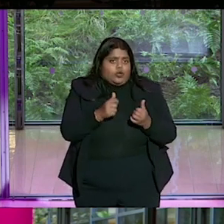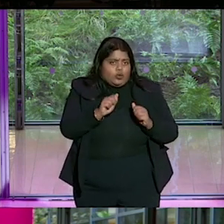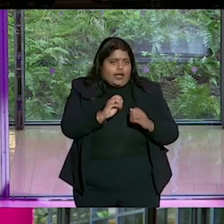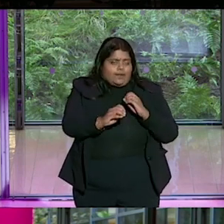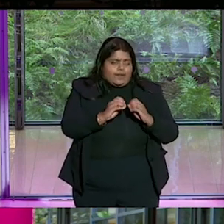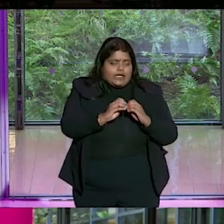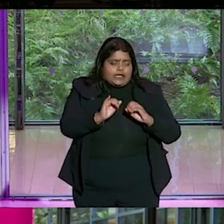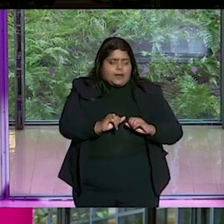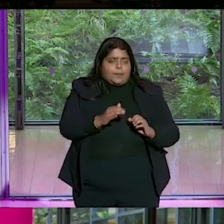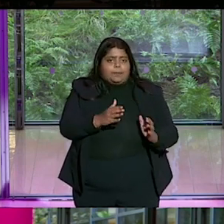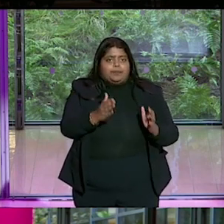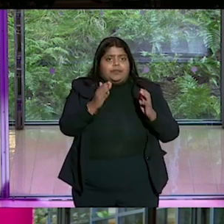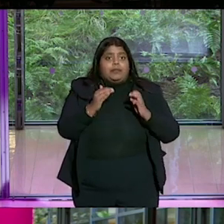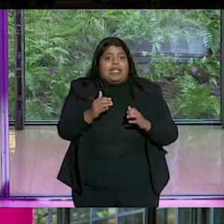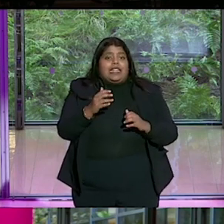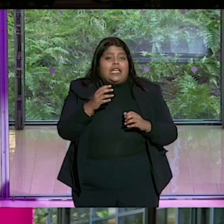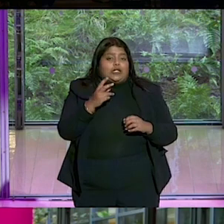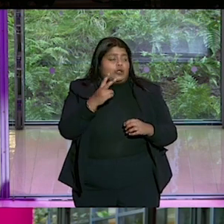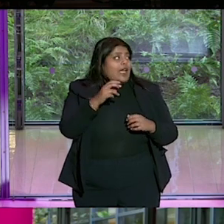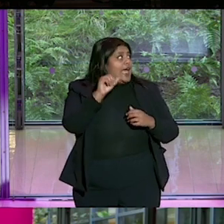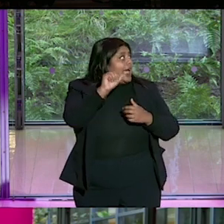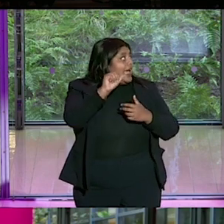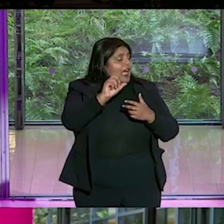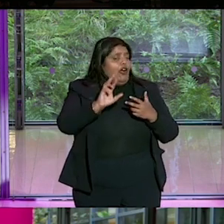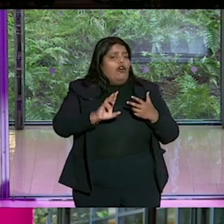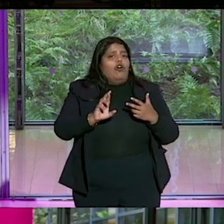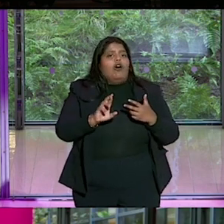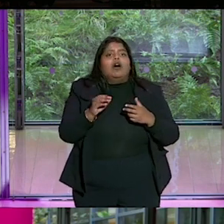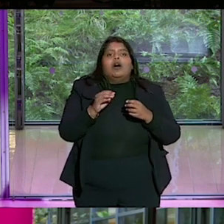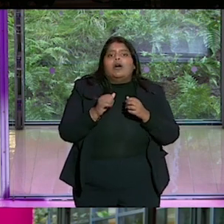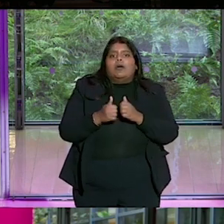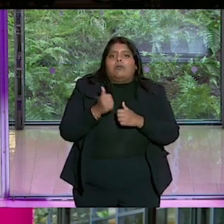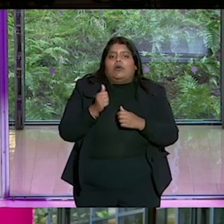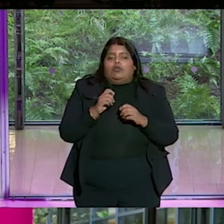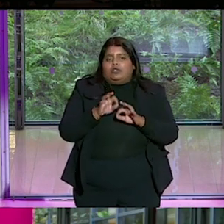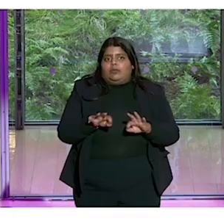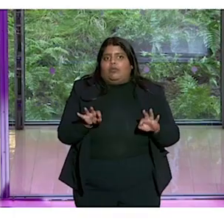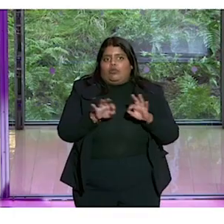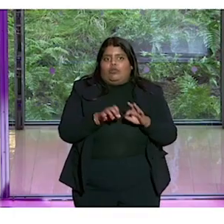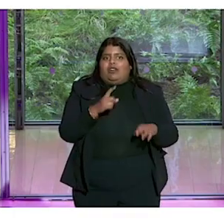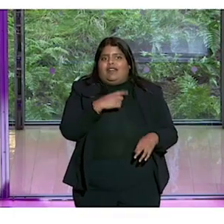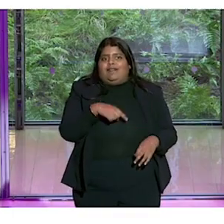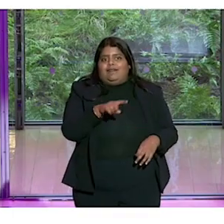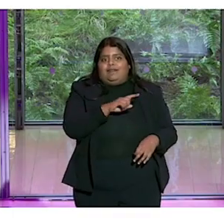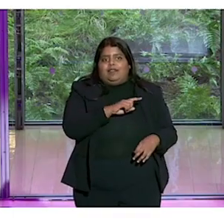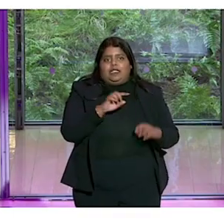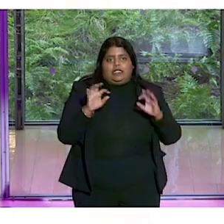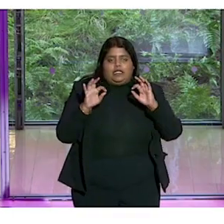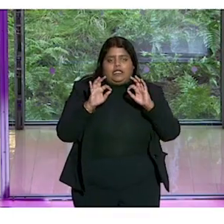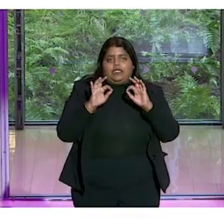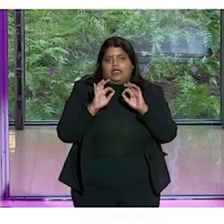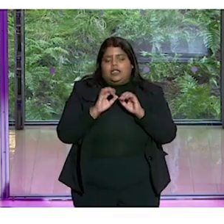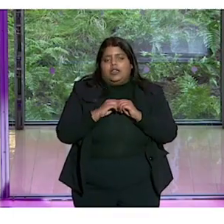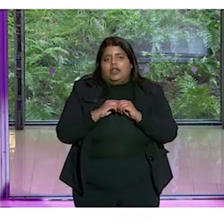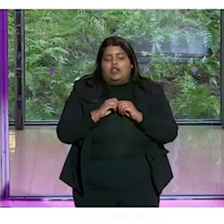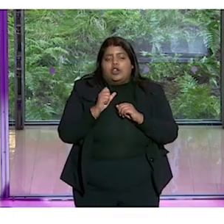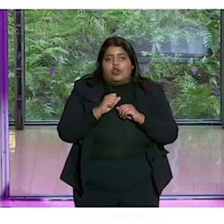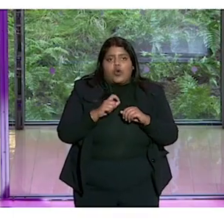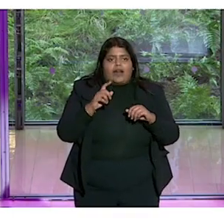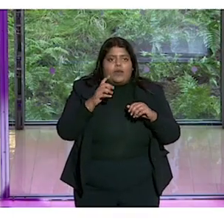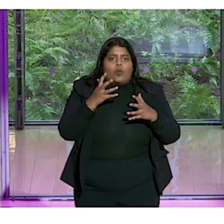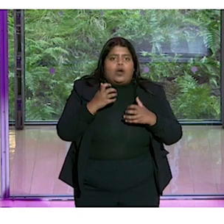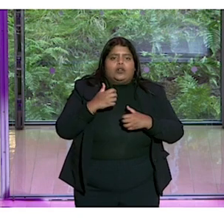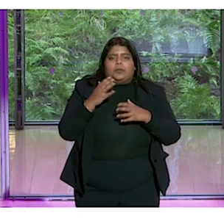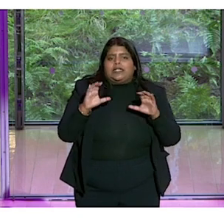But the next two, the A and the R, I think are the most important part of this framework. You want it to be something that is